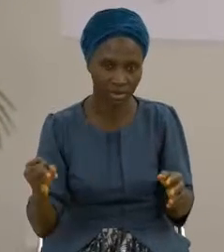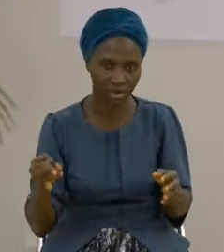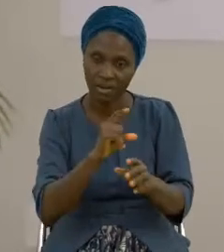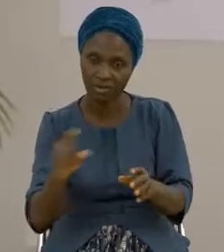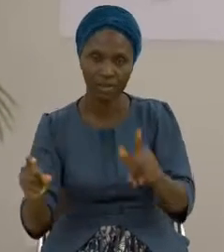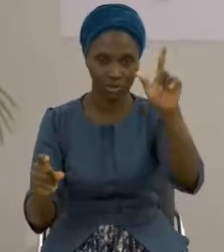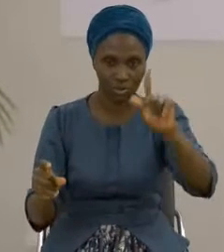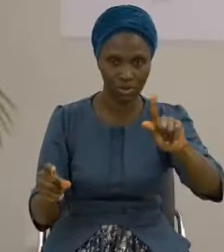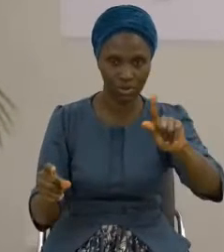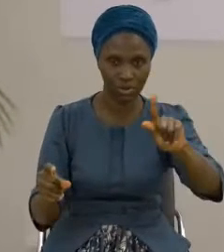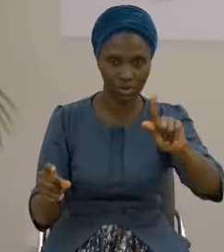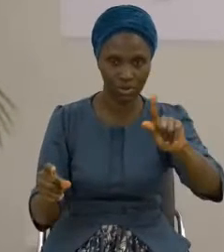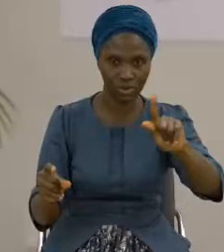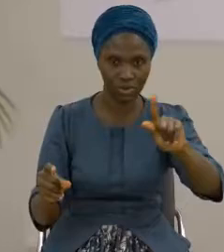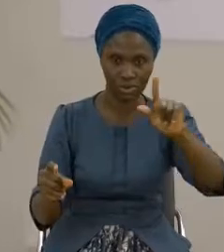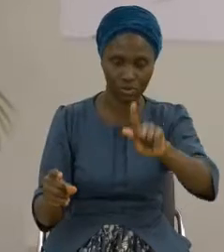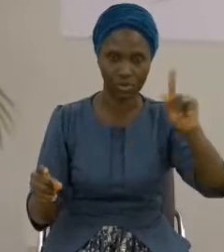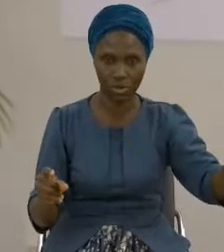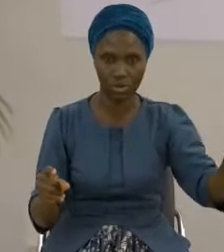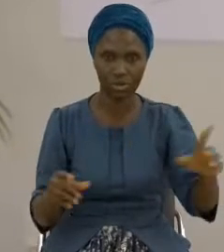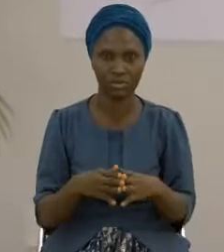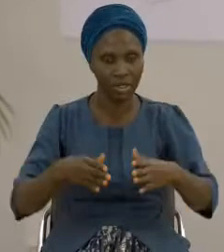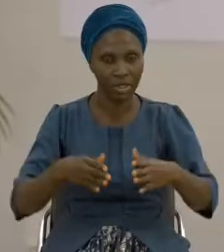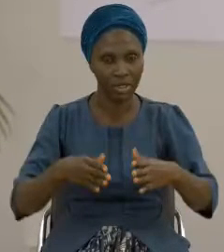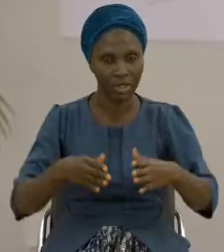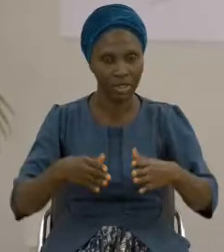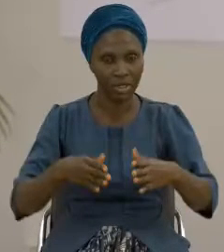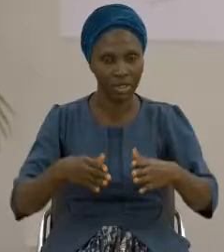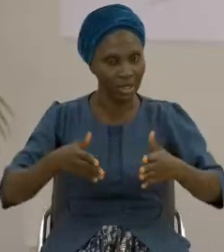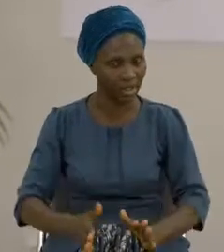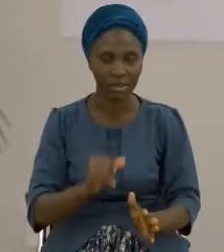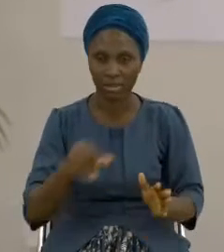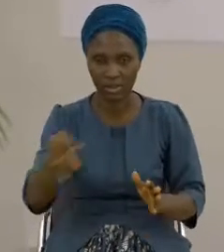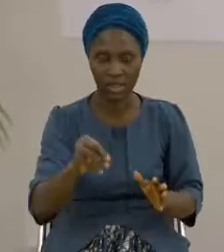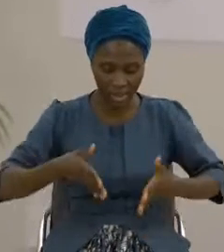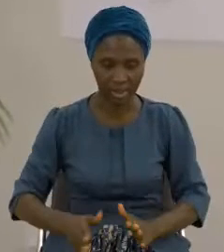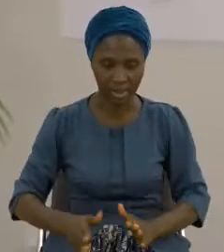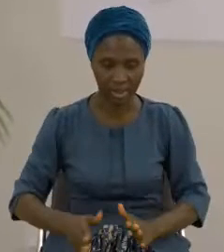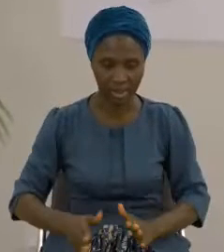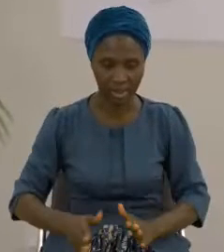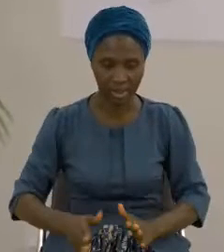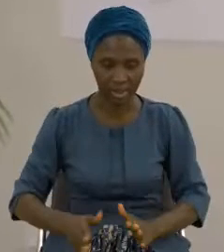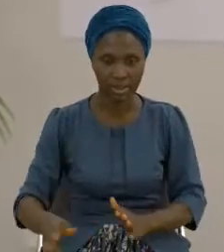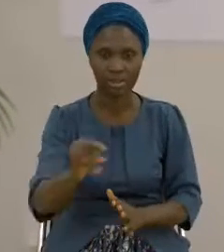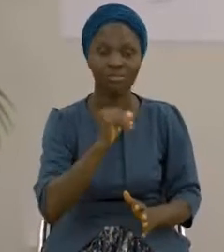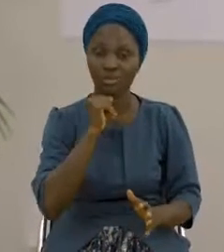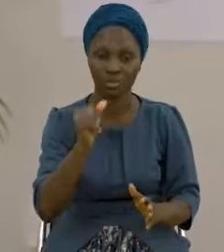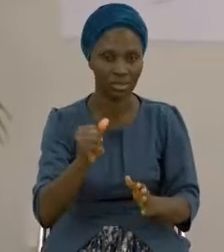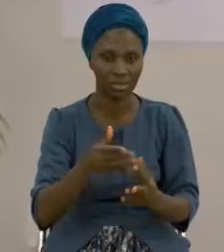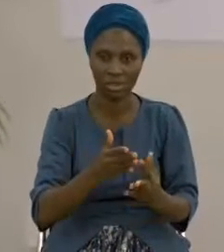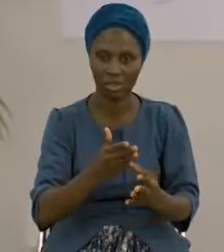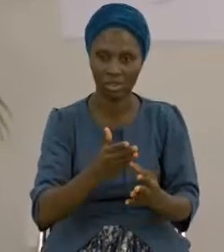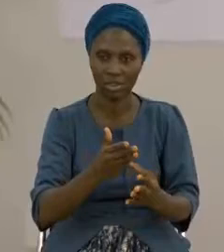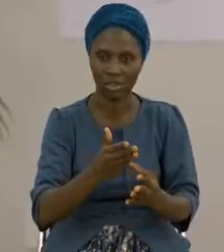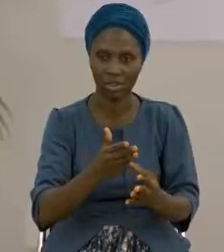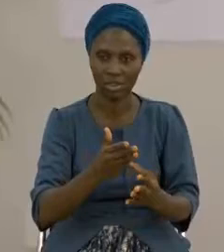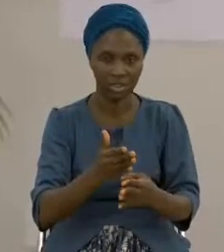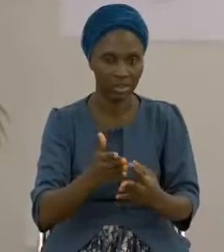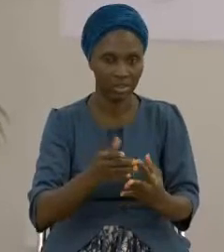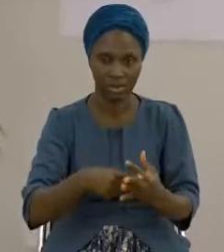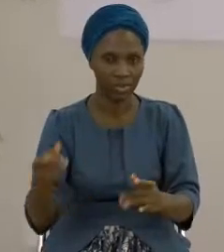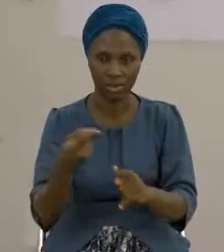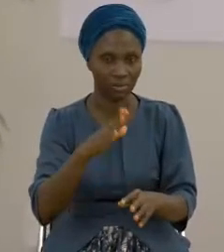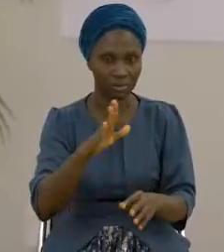not depart from thine eyes, keep them in the midst of